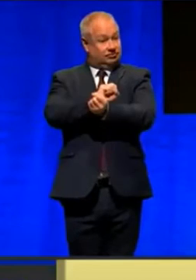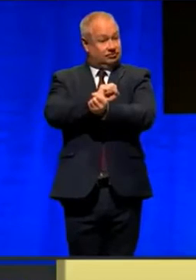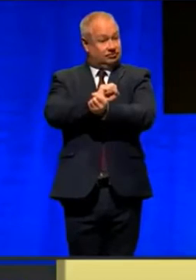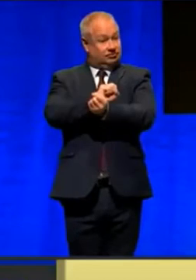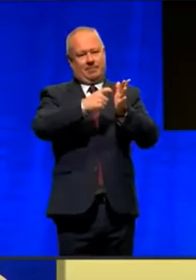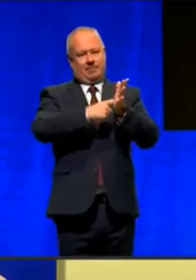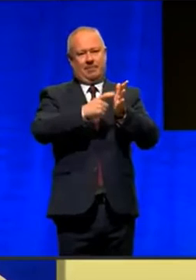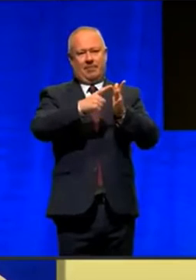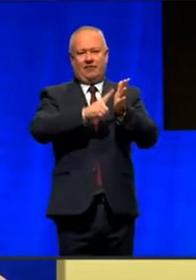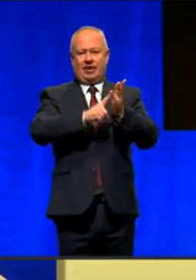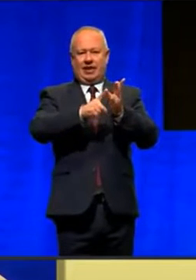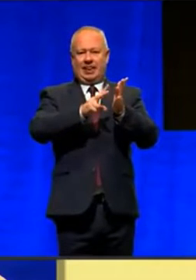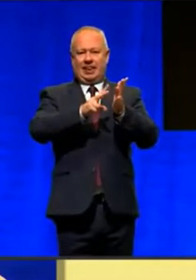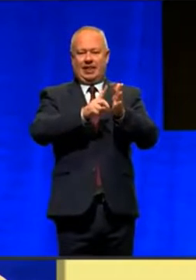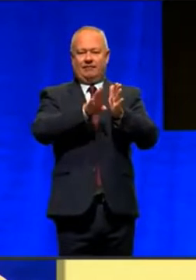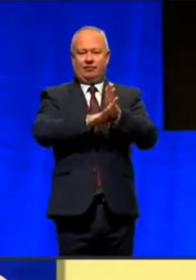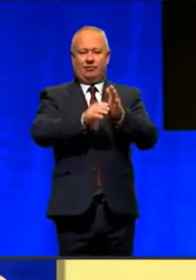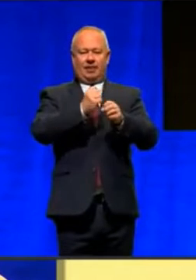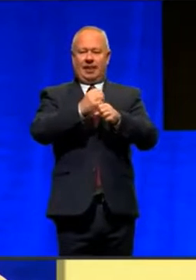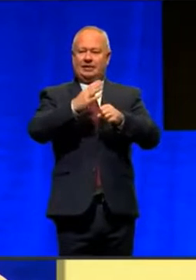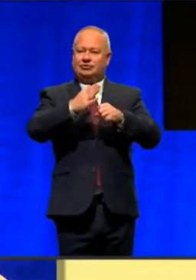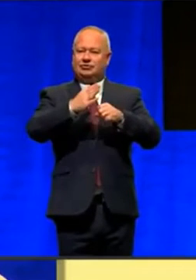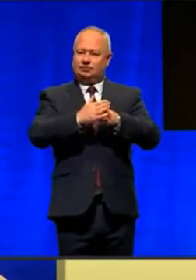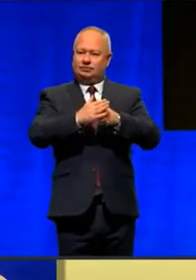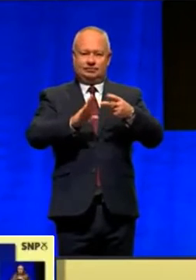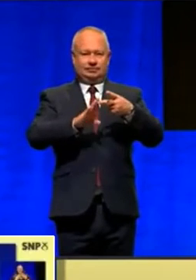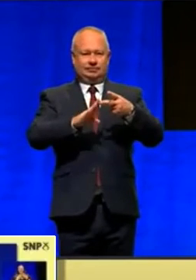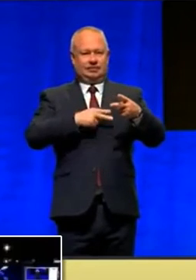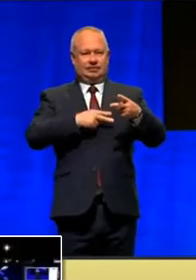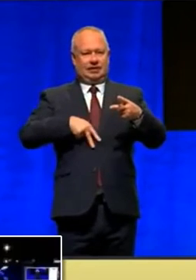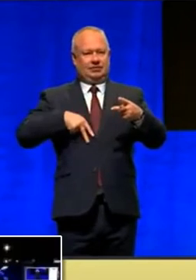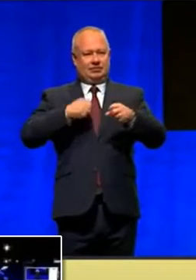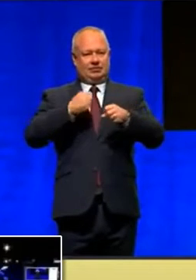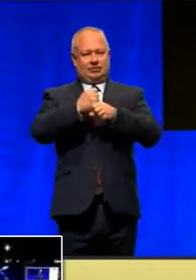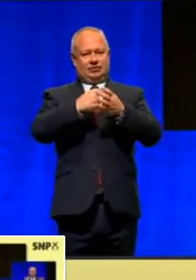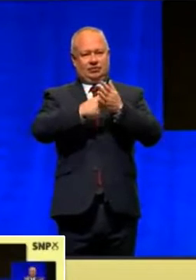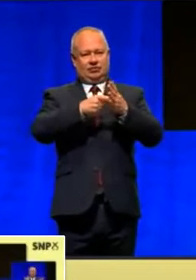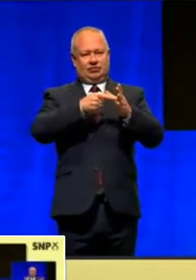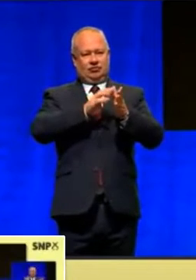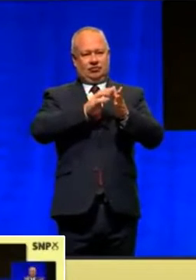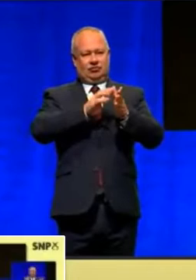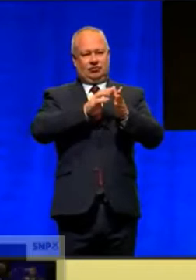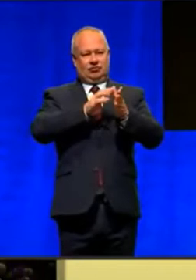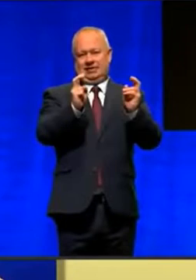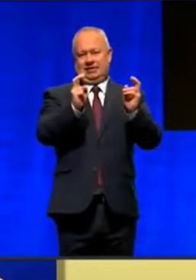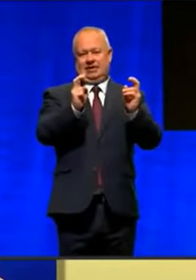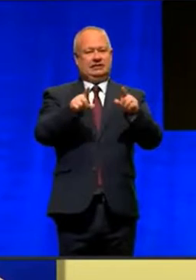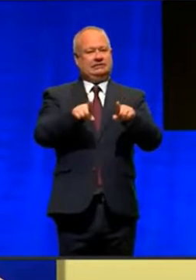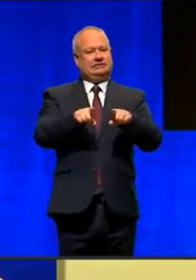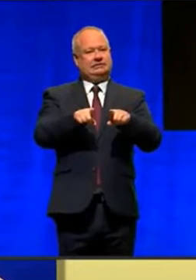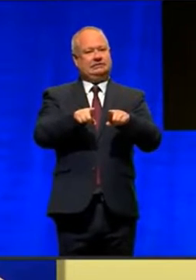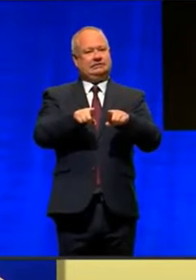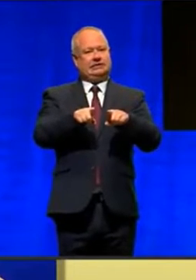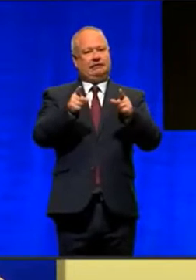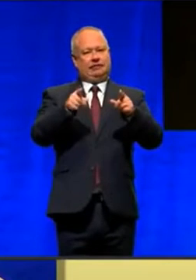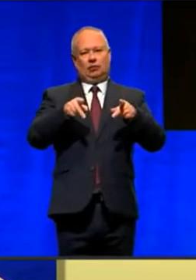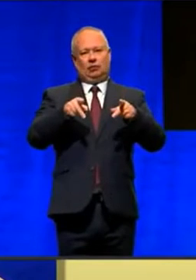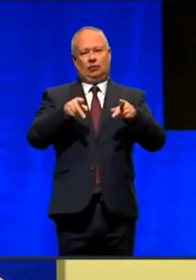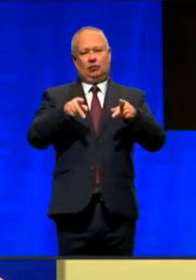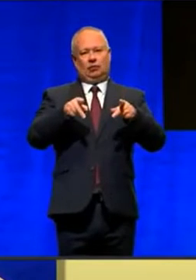UK... And the resolution will be seconded by Councillor Graham Campbell. So welcome, Vary, to detention.